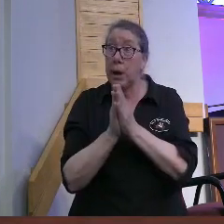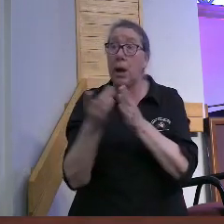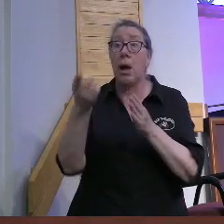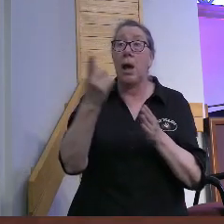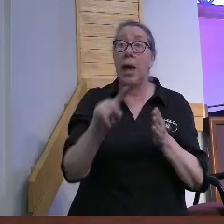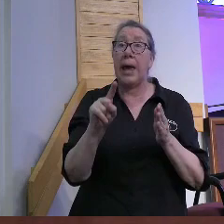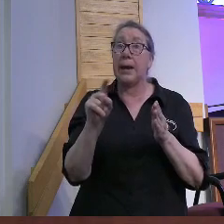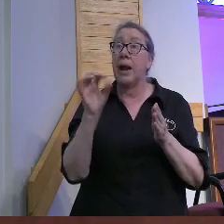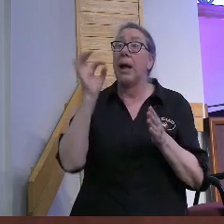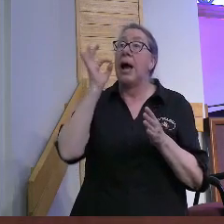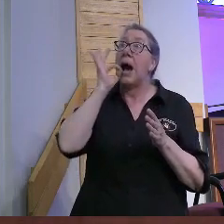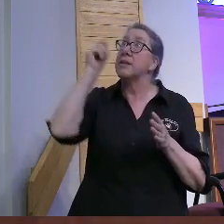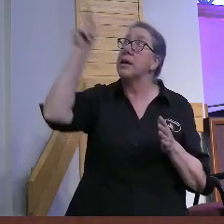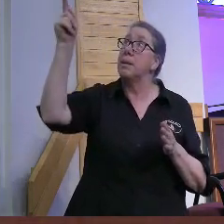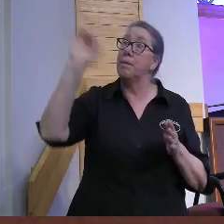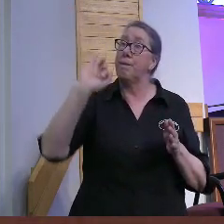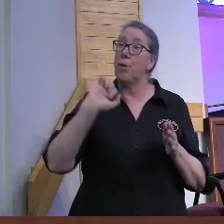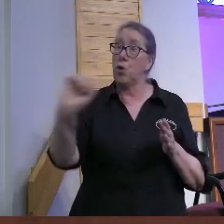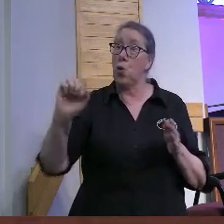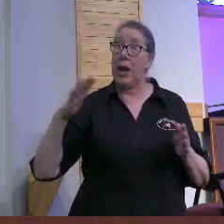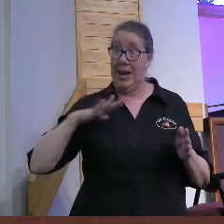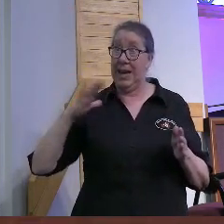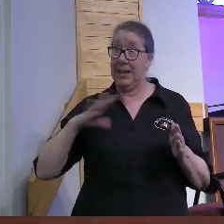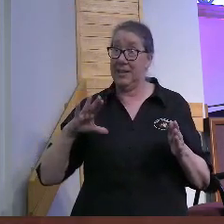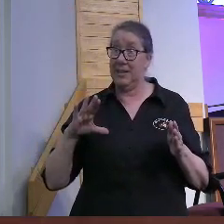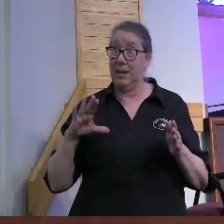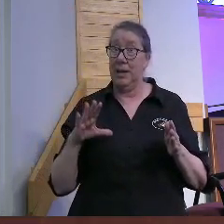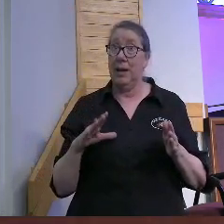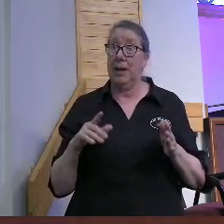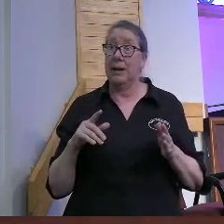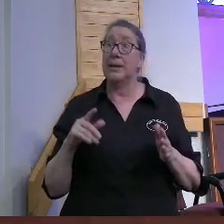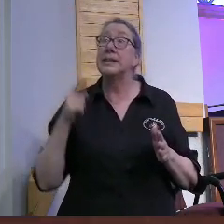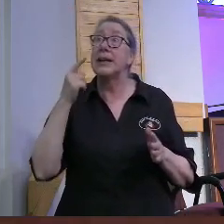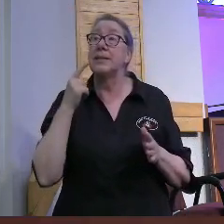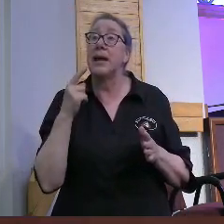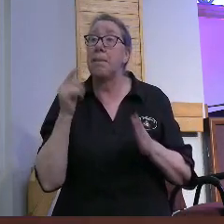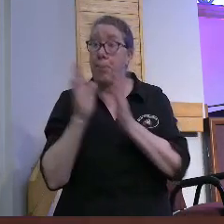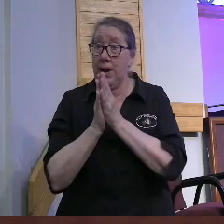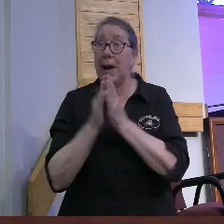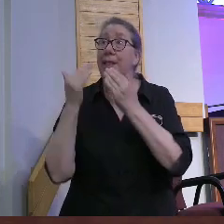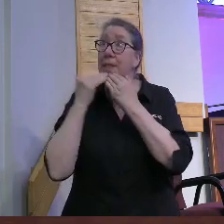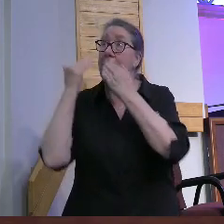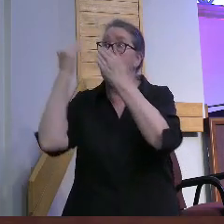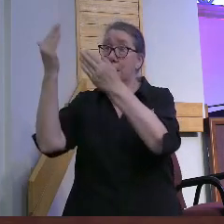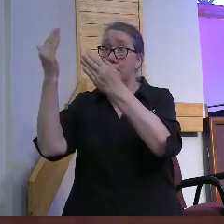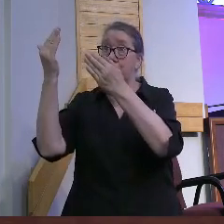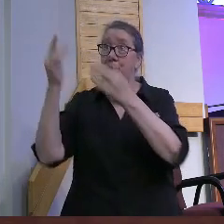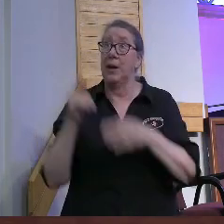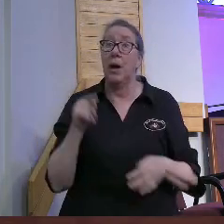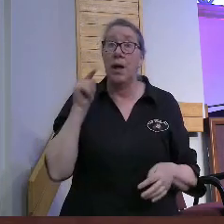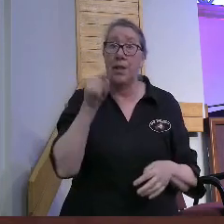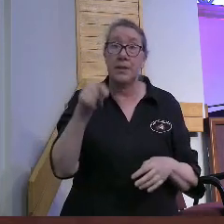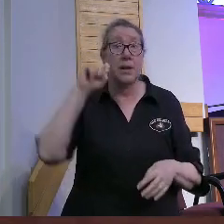thanksgiving, let your requests be made known unto God. And the peace of God, which surpasses all understanding, will guard your hearts